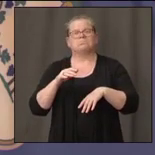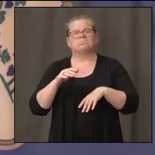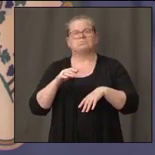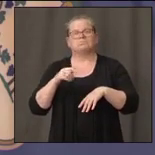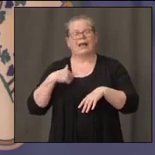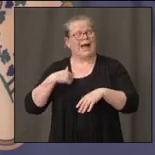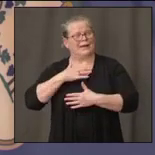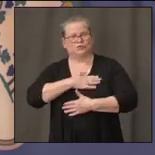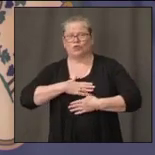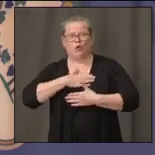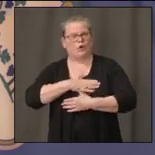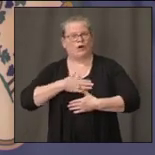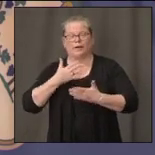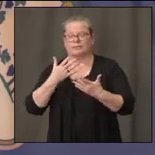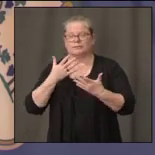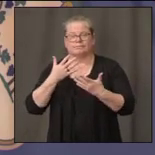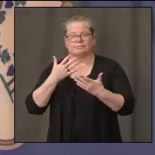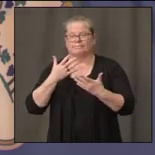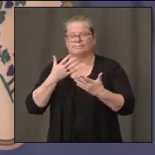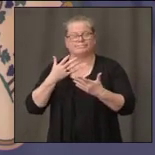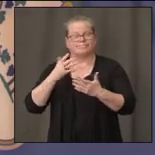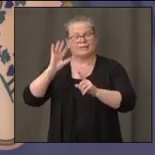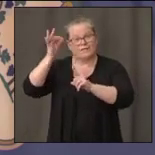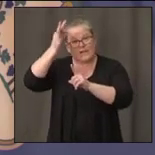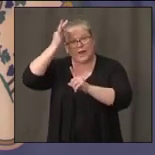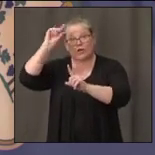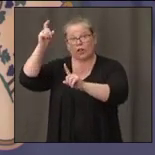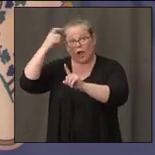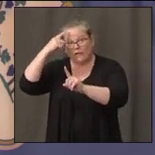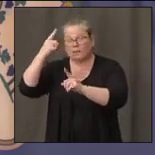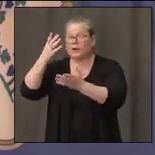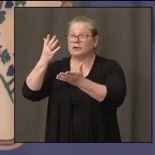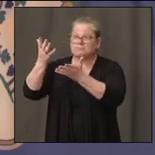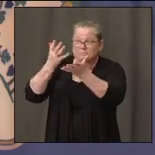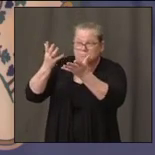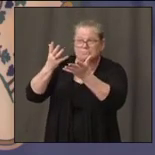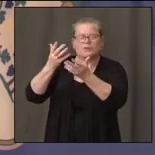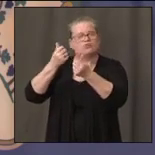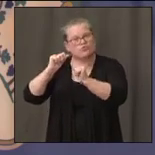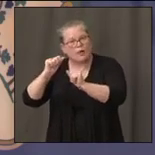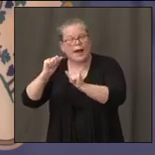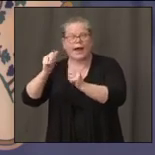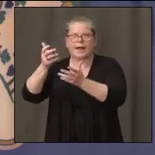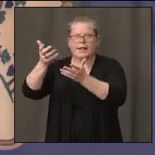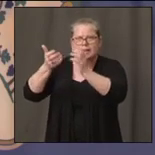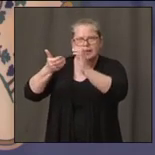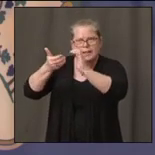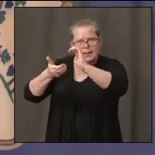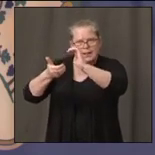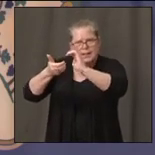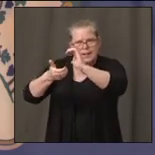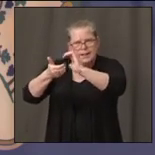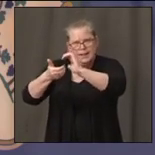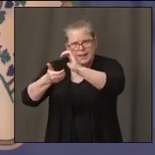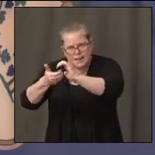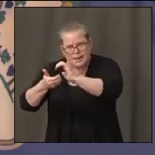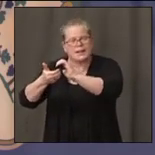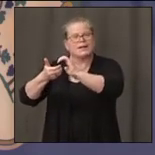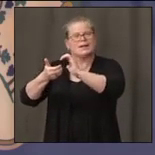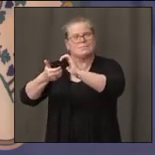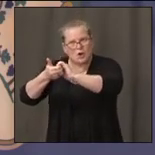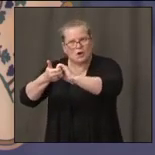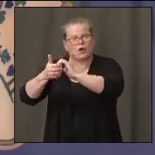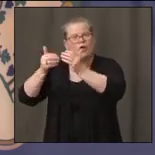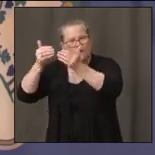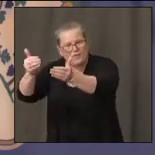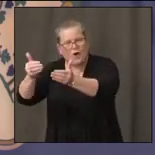We spend some time working with the federal government and trying to get that partnership constructive going forward. And here I am with two of our